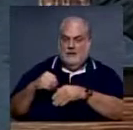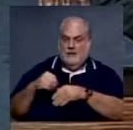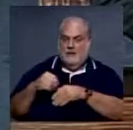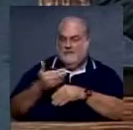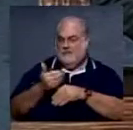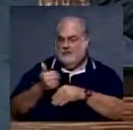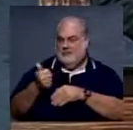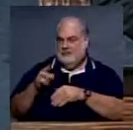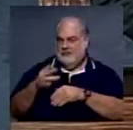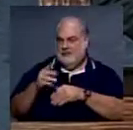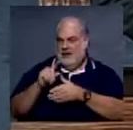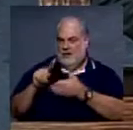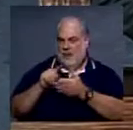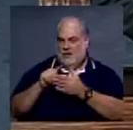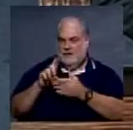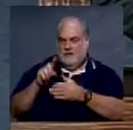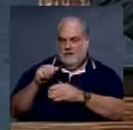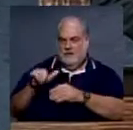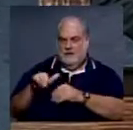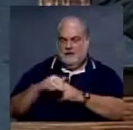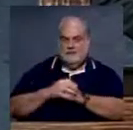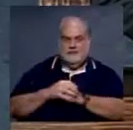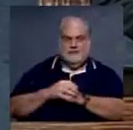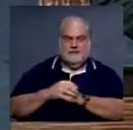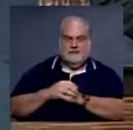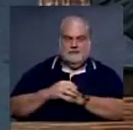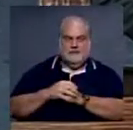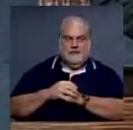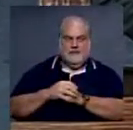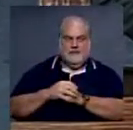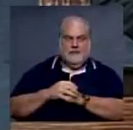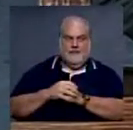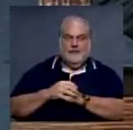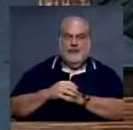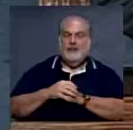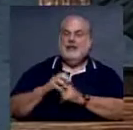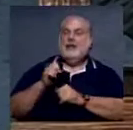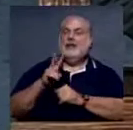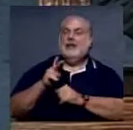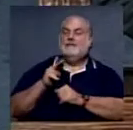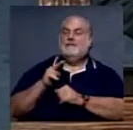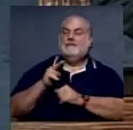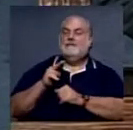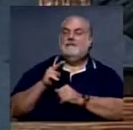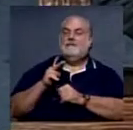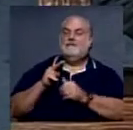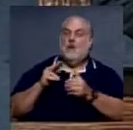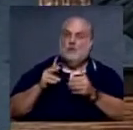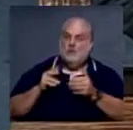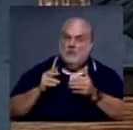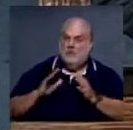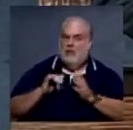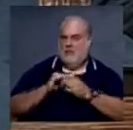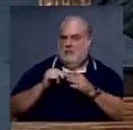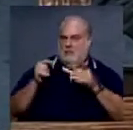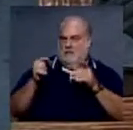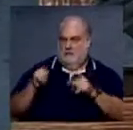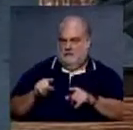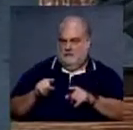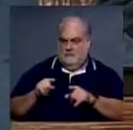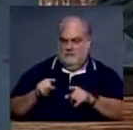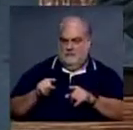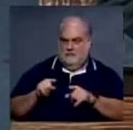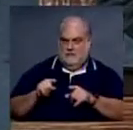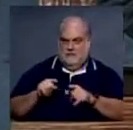15, 16 hours a day. So I think if you're going to even entertain the idea of allowing that, you need to